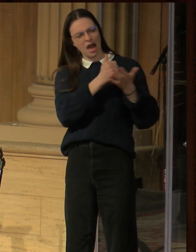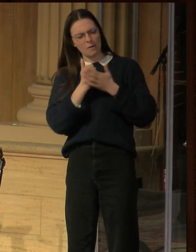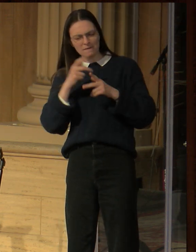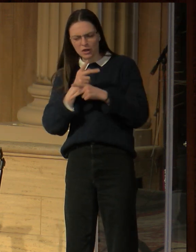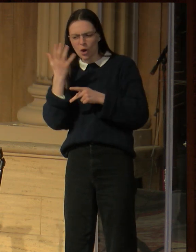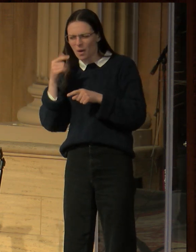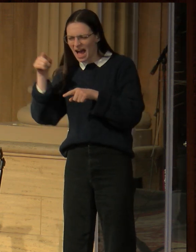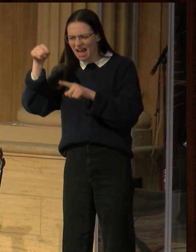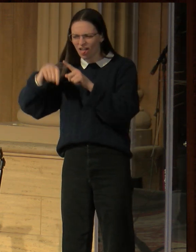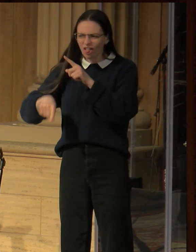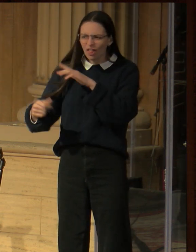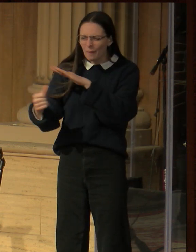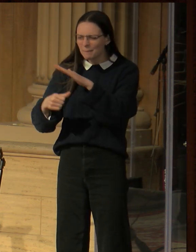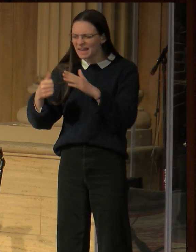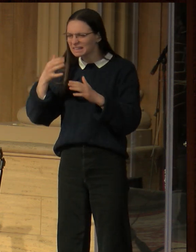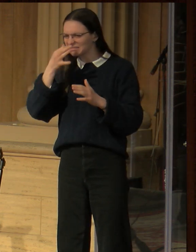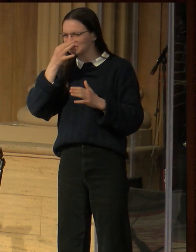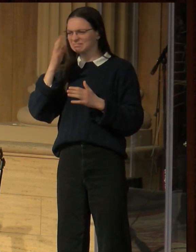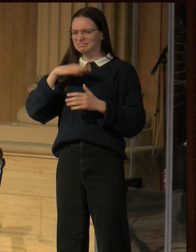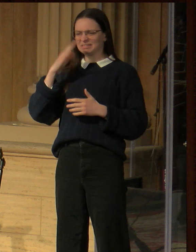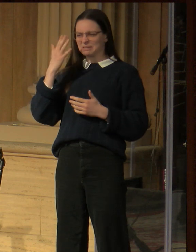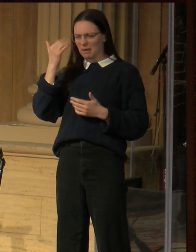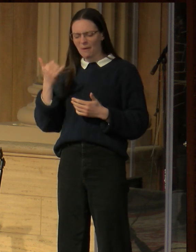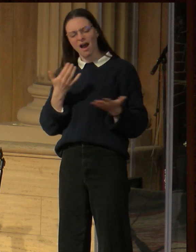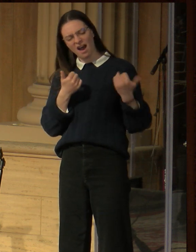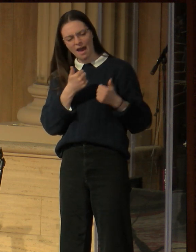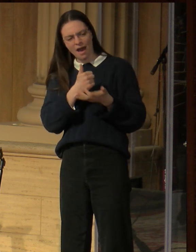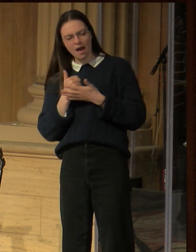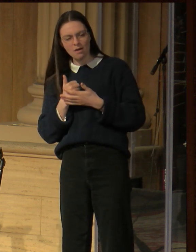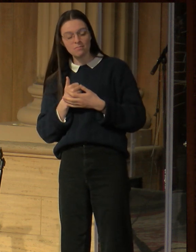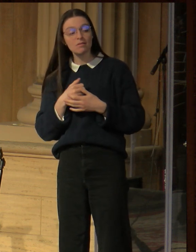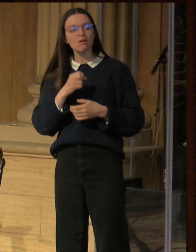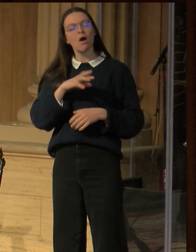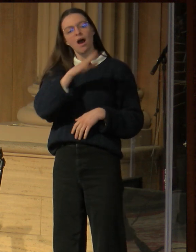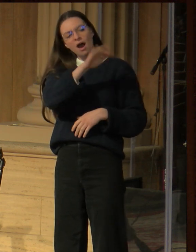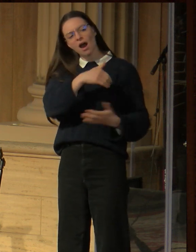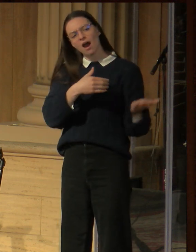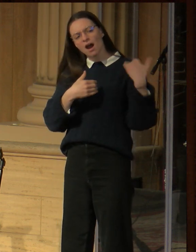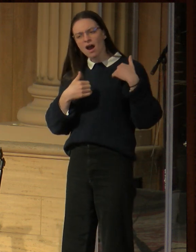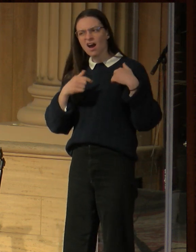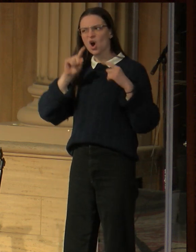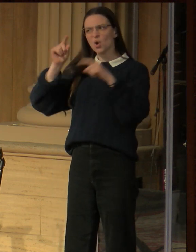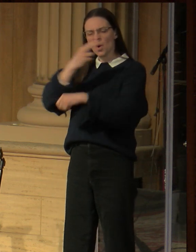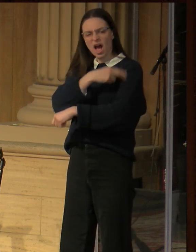cafe? Or will you come sit with me next to this person who's dying in the